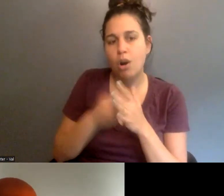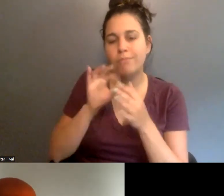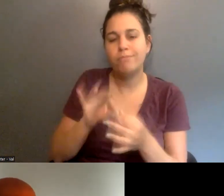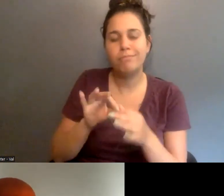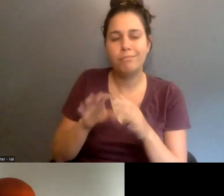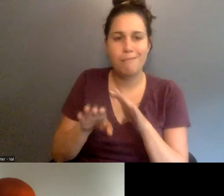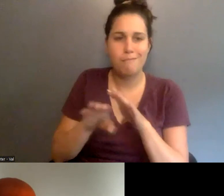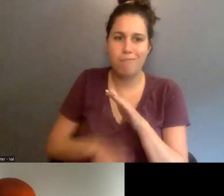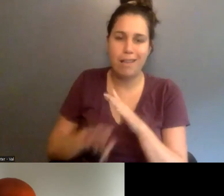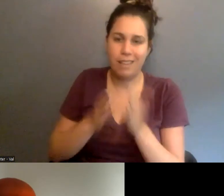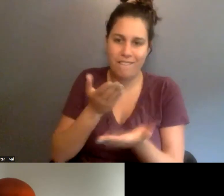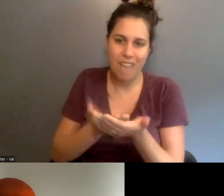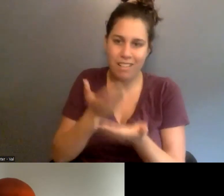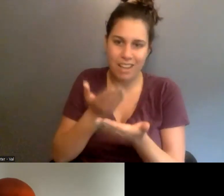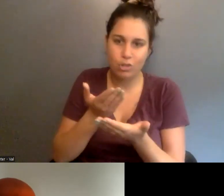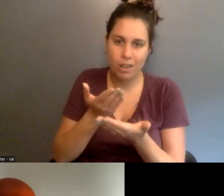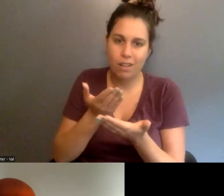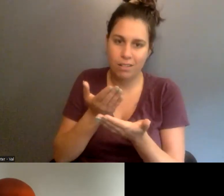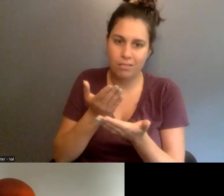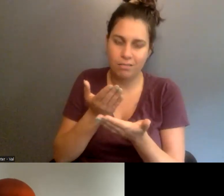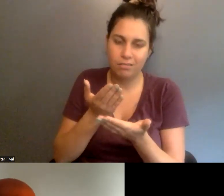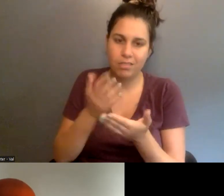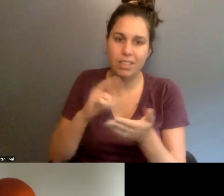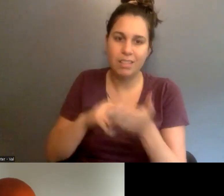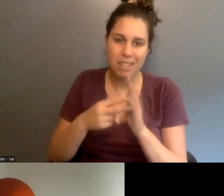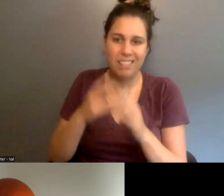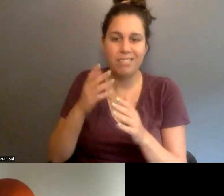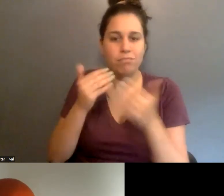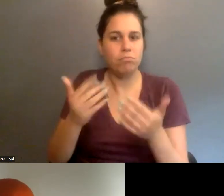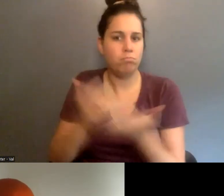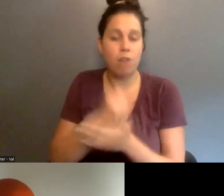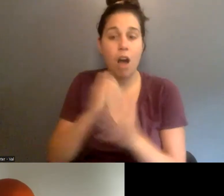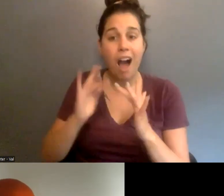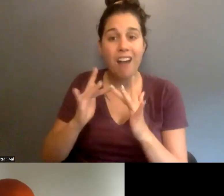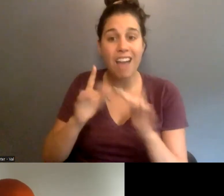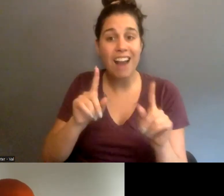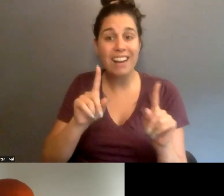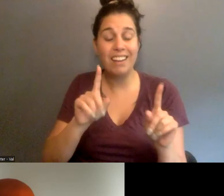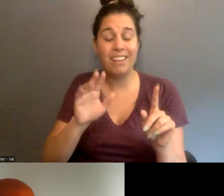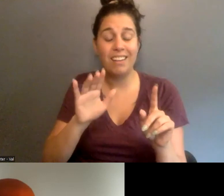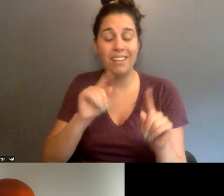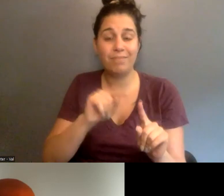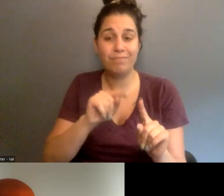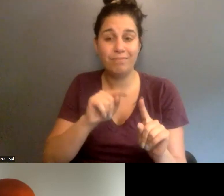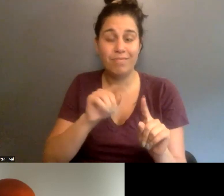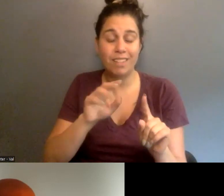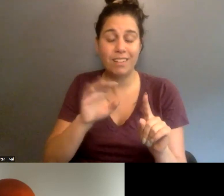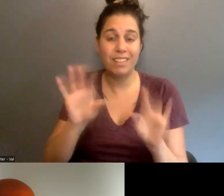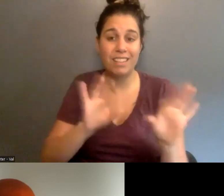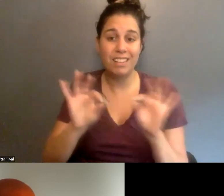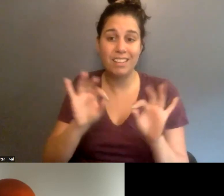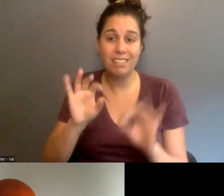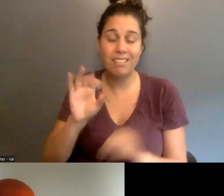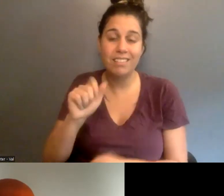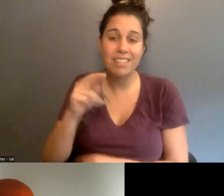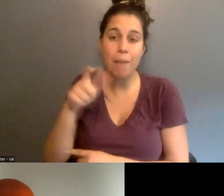is going to use online internet survey samples that are pretty well characterized. So that's a start, but we really do need